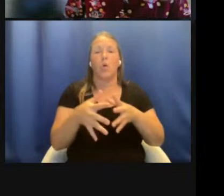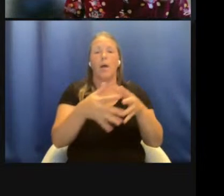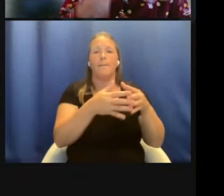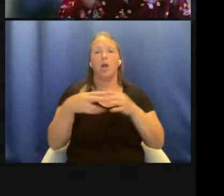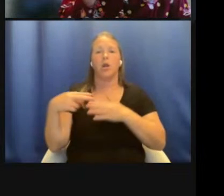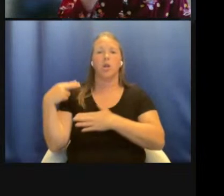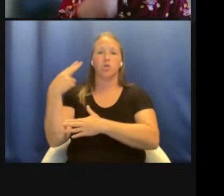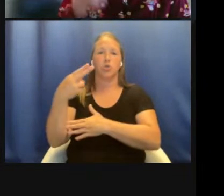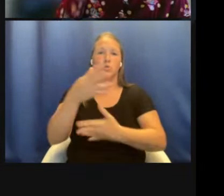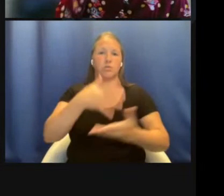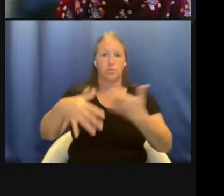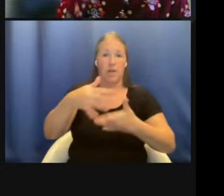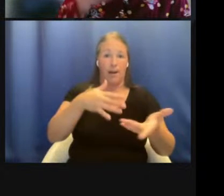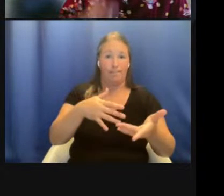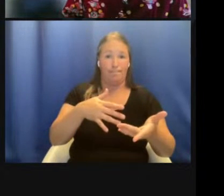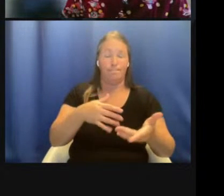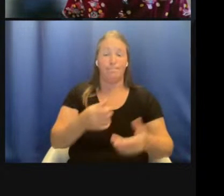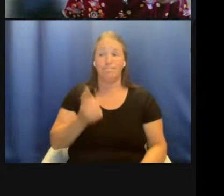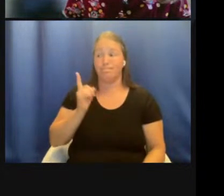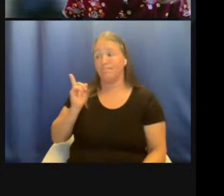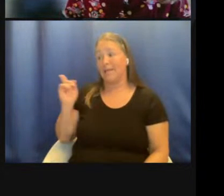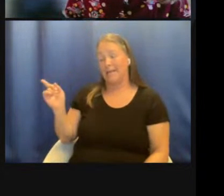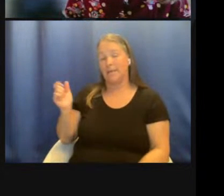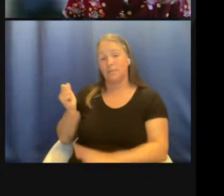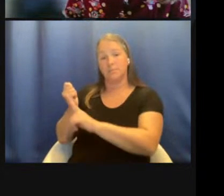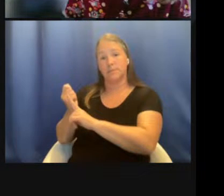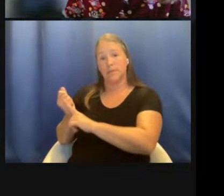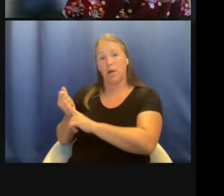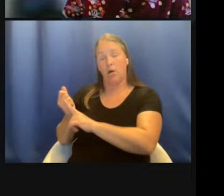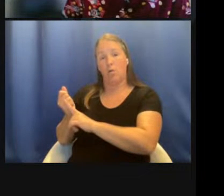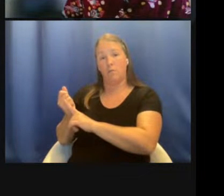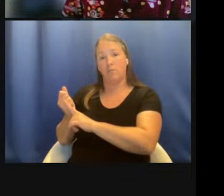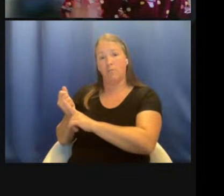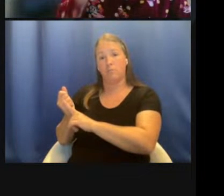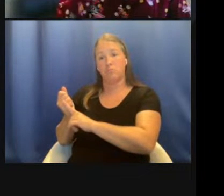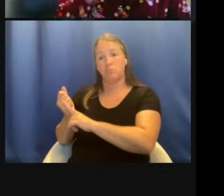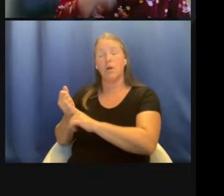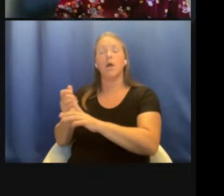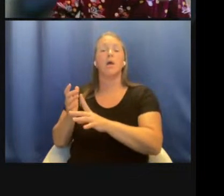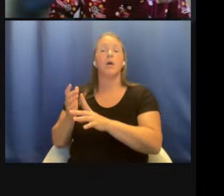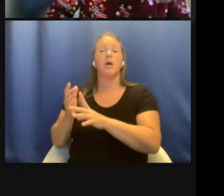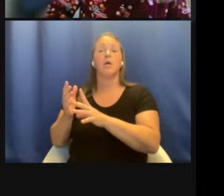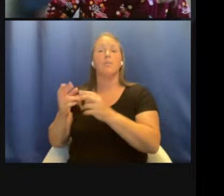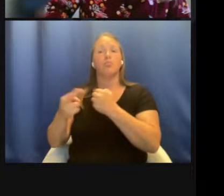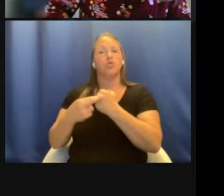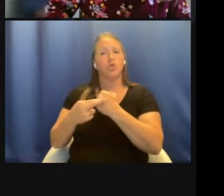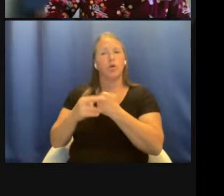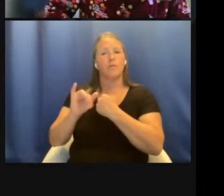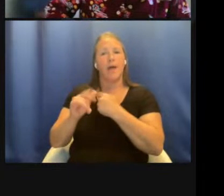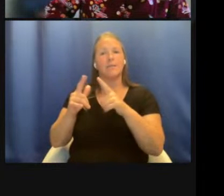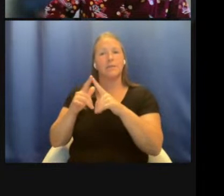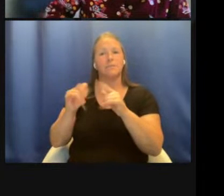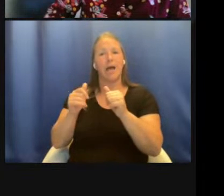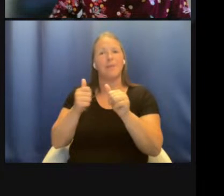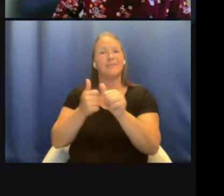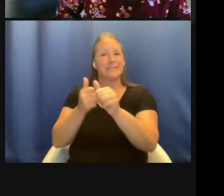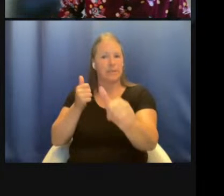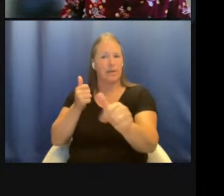imperial legacy while distancing himself from it as a patriot. When he and his wife would